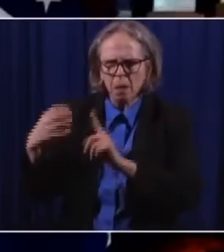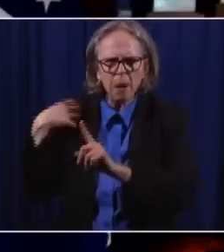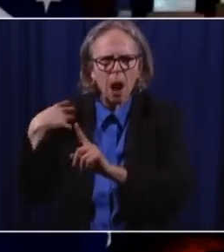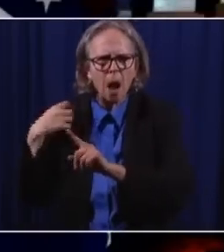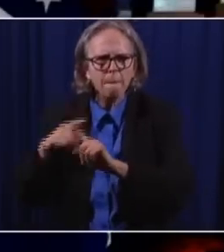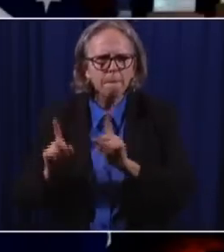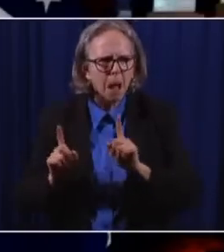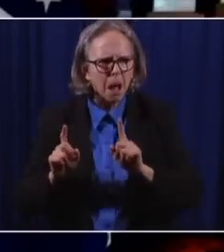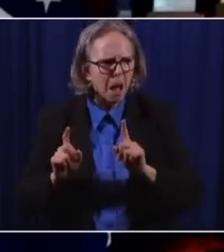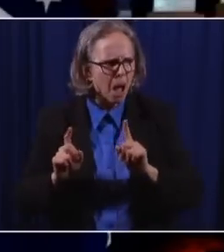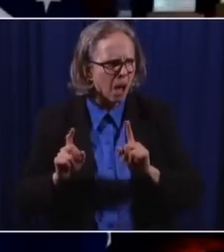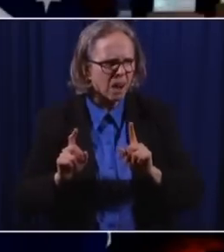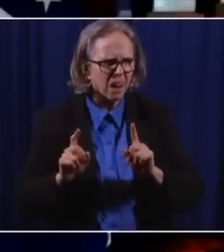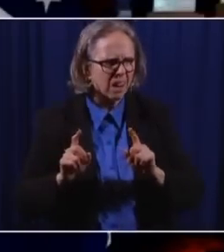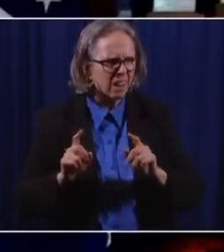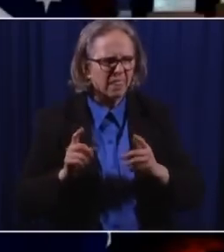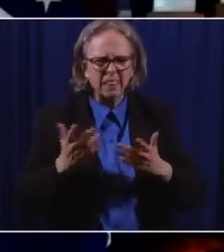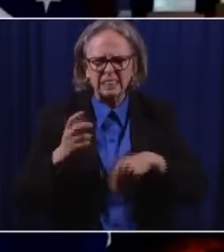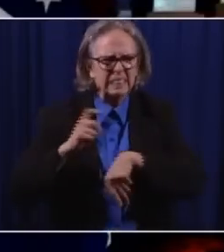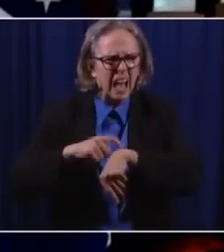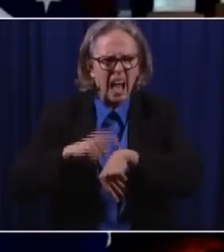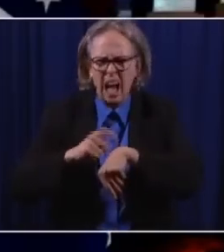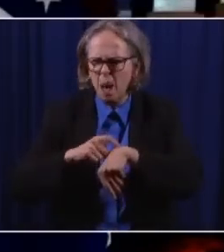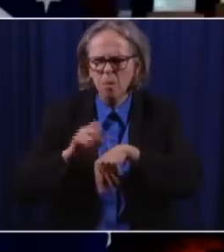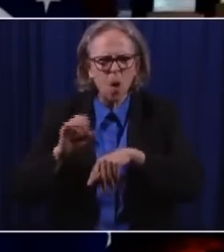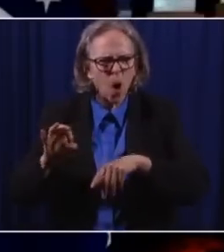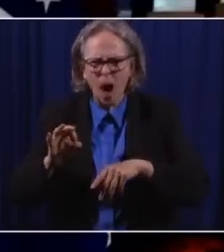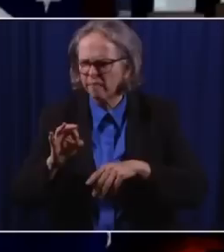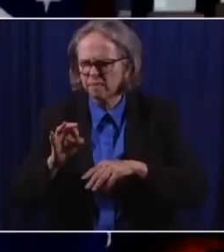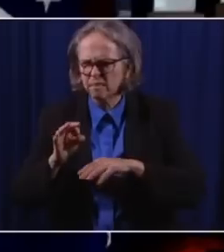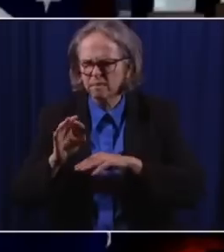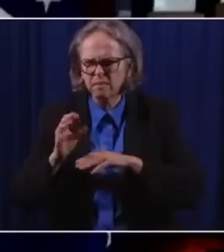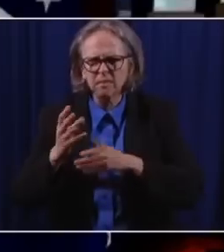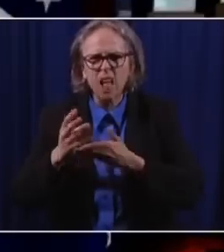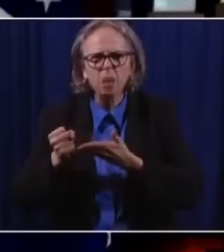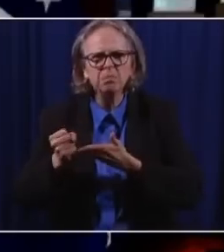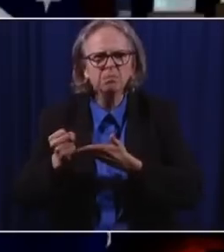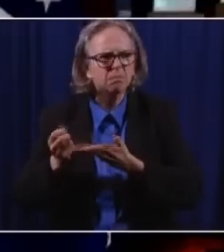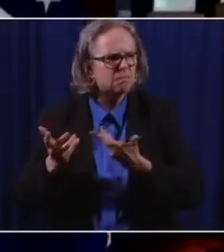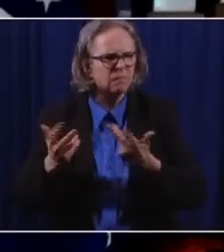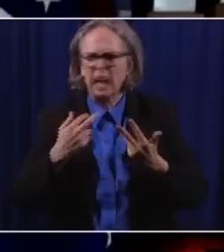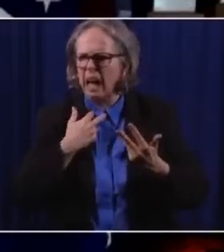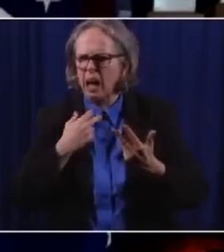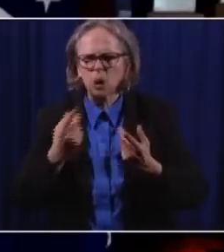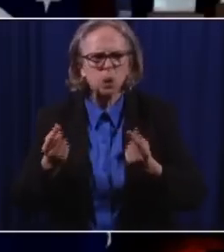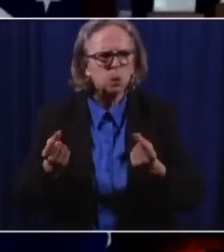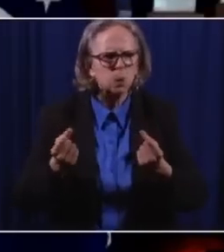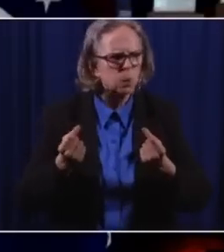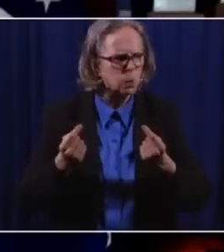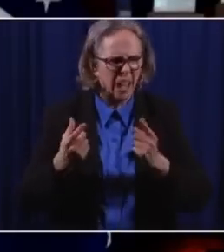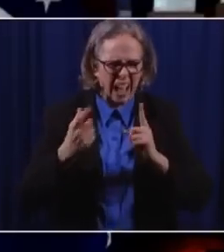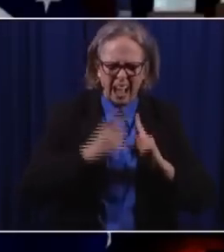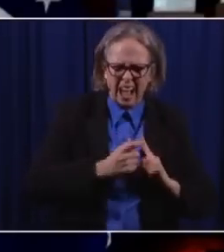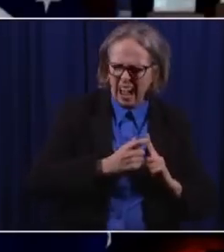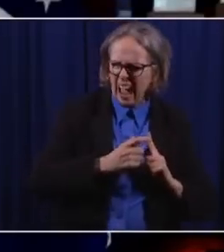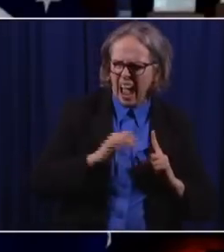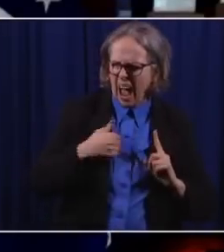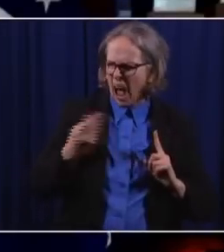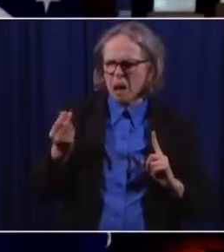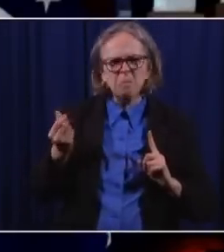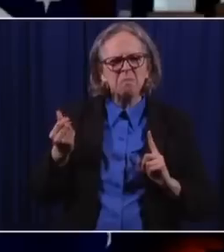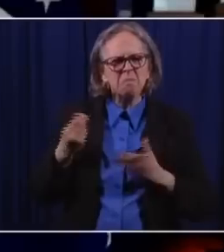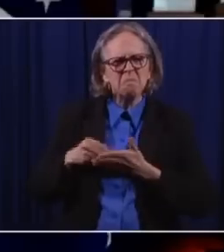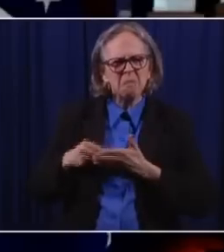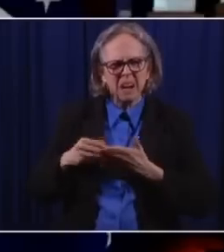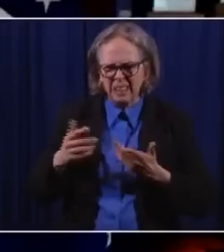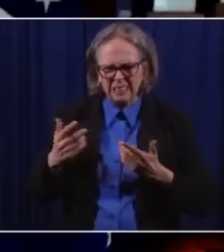health leave that is being made available to them, and they find out they're quarantined. One of the things that is important to